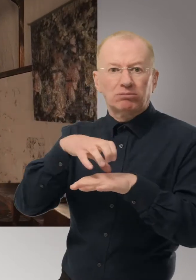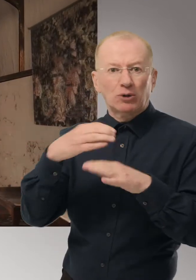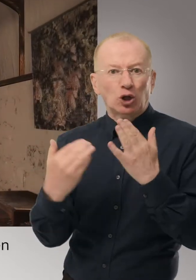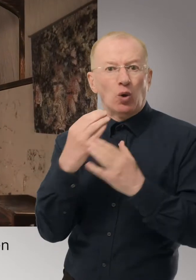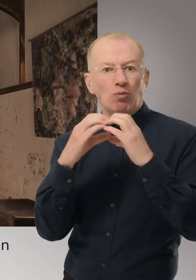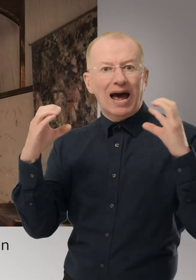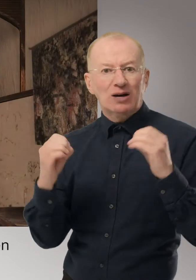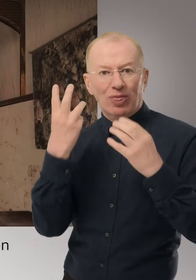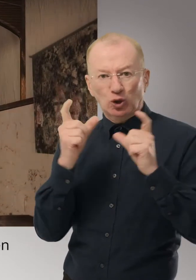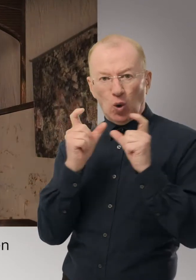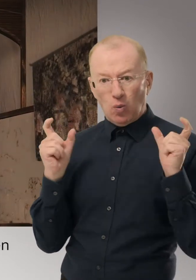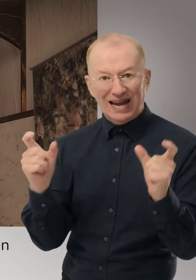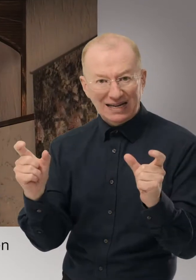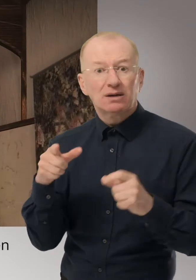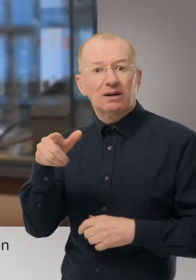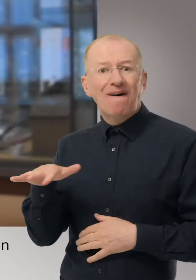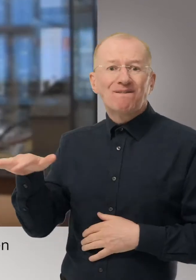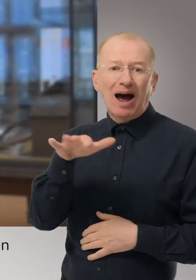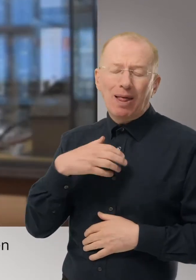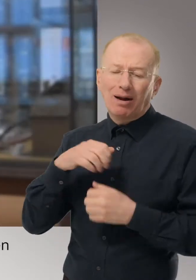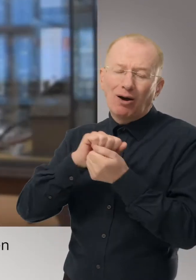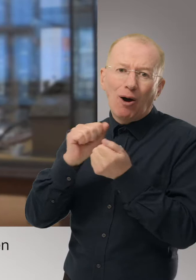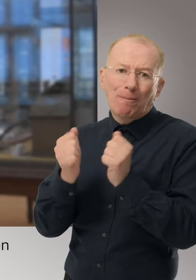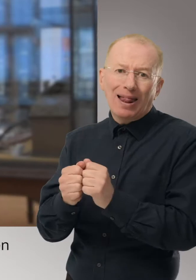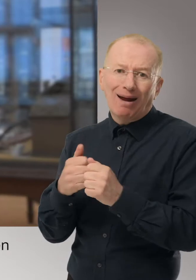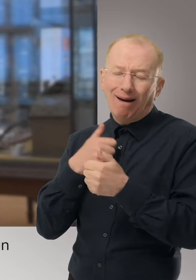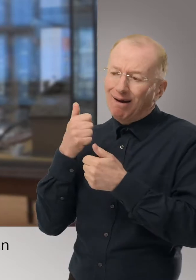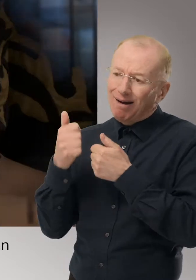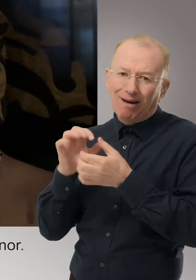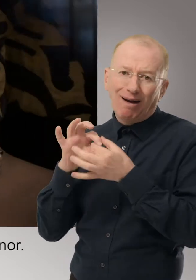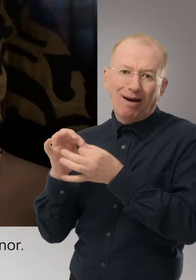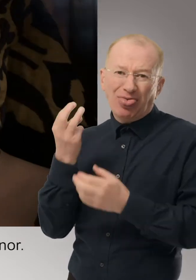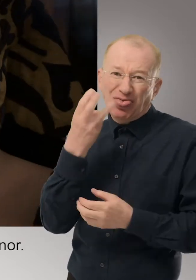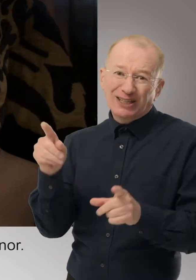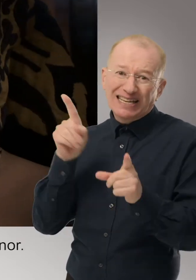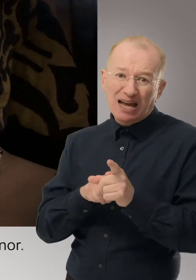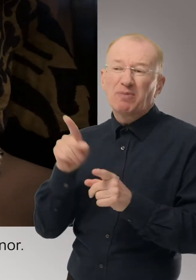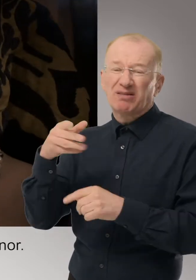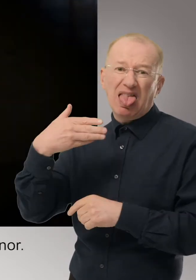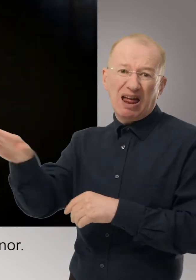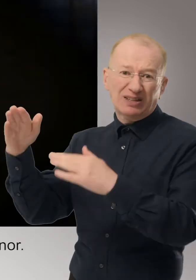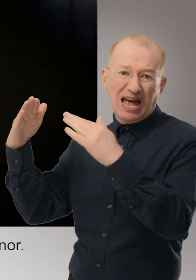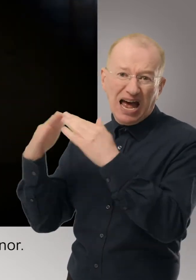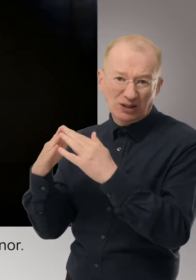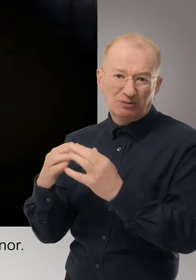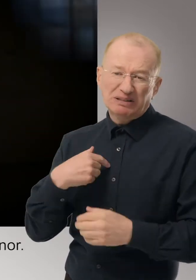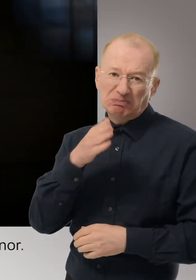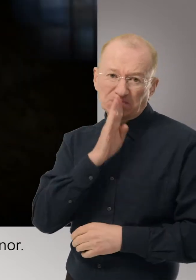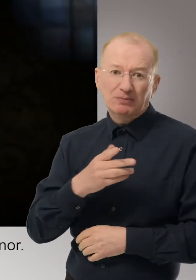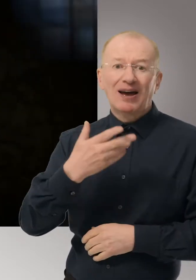medieval hall. I enjoyed the company of the Mapleston family for more than 30 years, and I was sorry to see them leave my